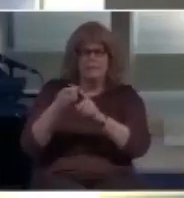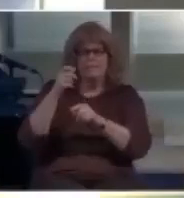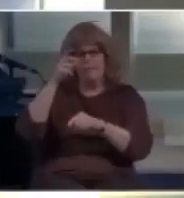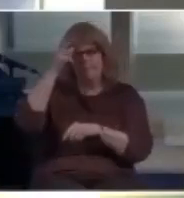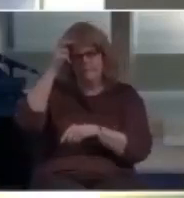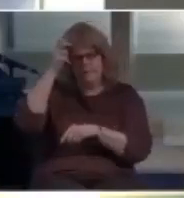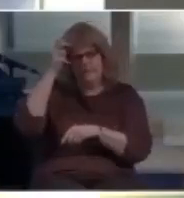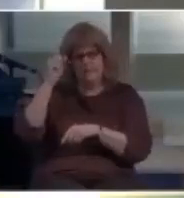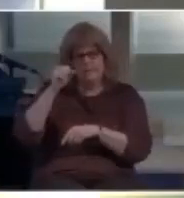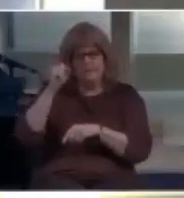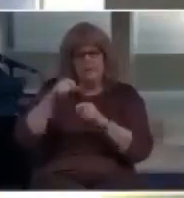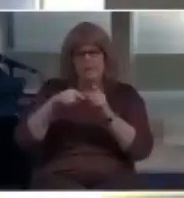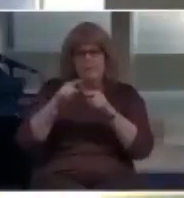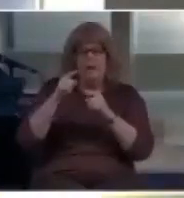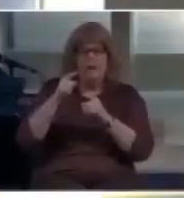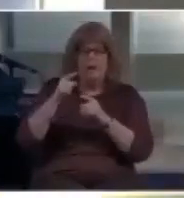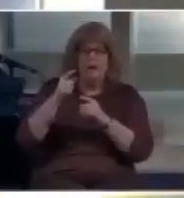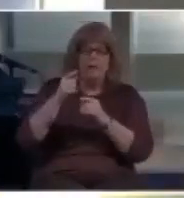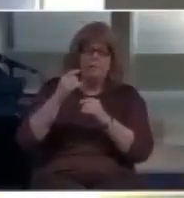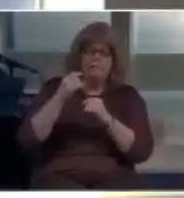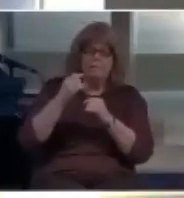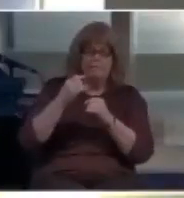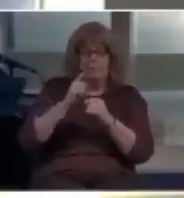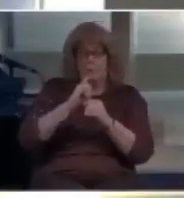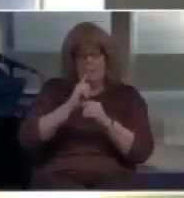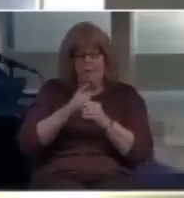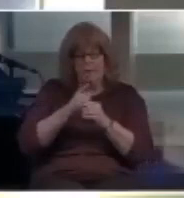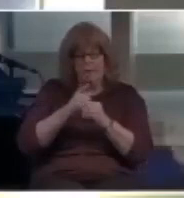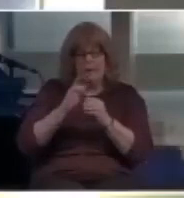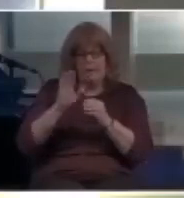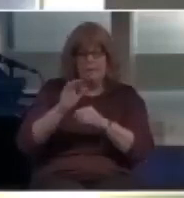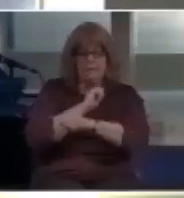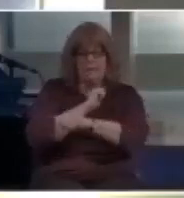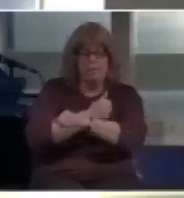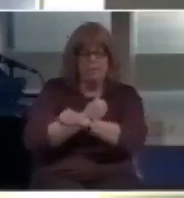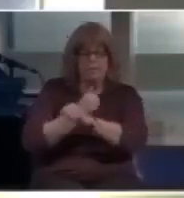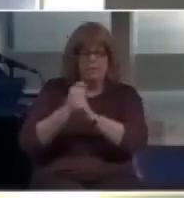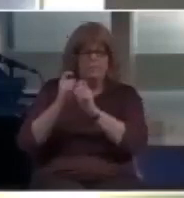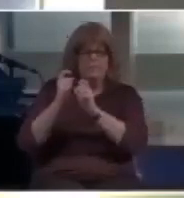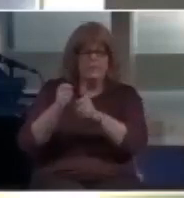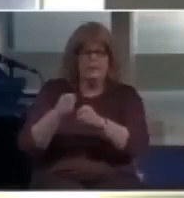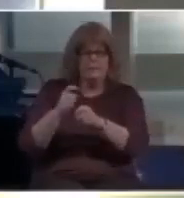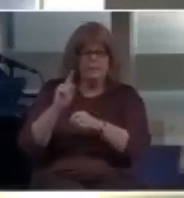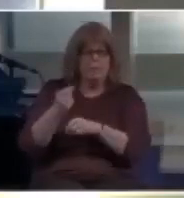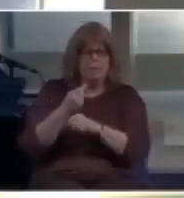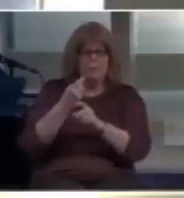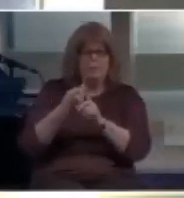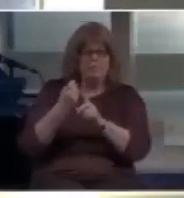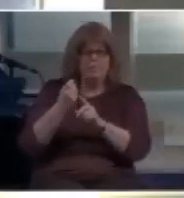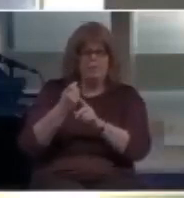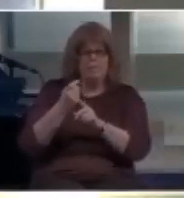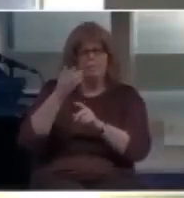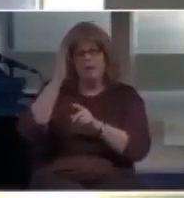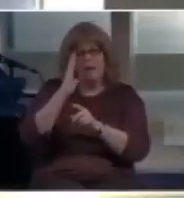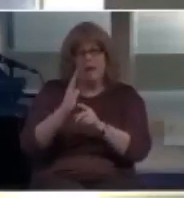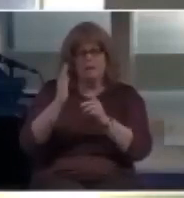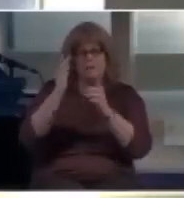Satan. But in the ultimate sense, his authority was given to him only by the providence of